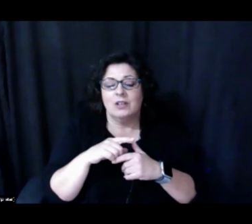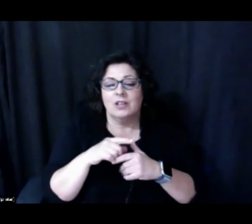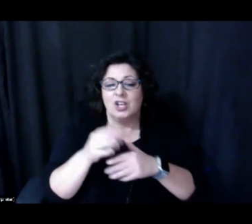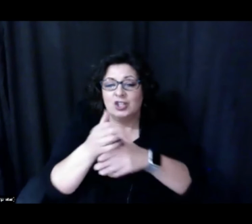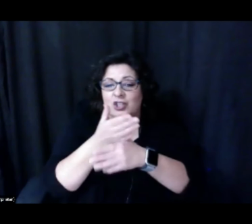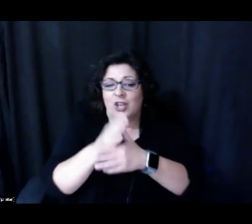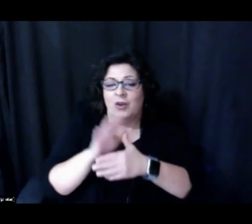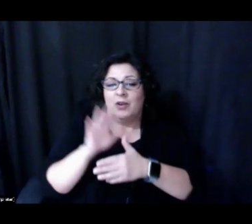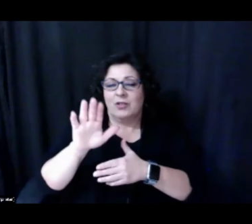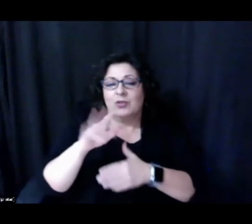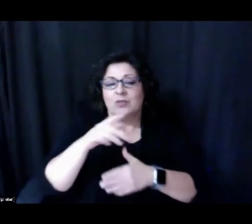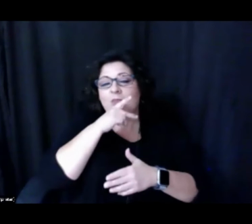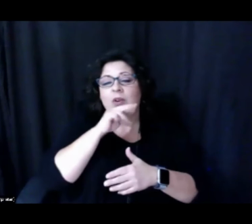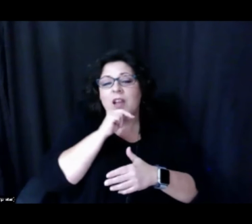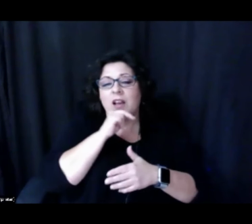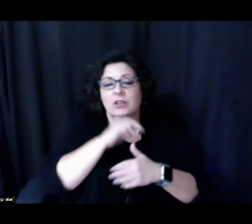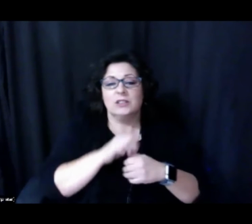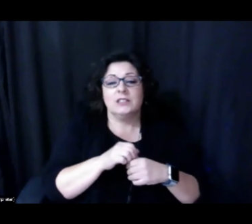sharing some of these pronouns.